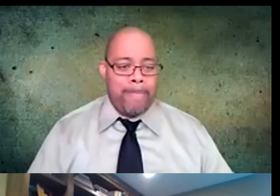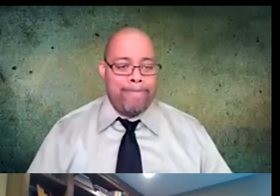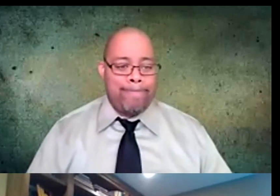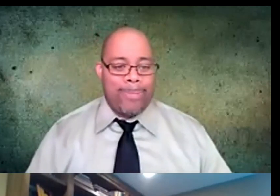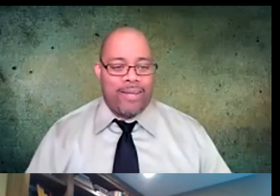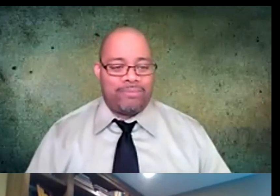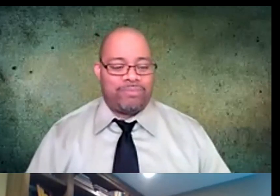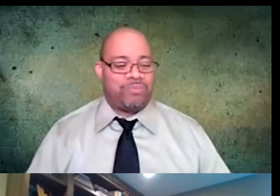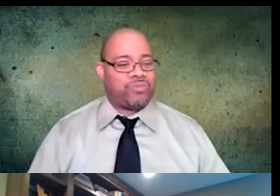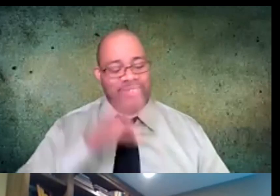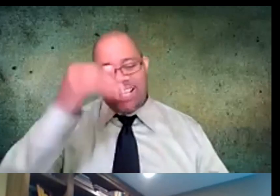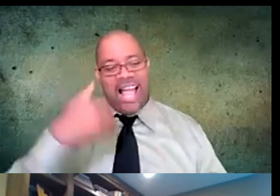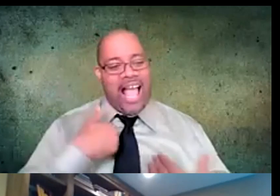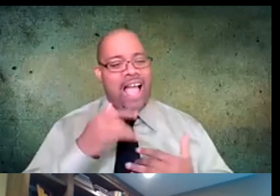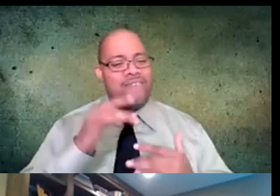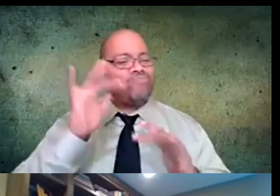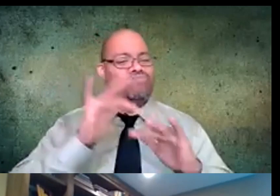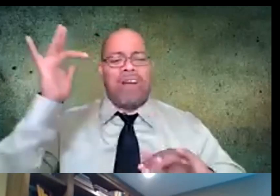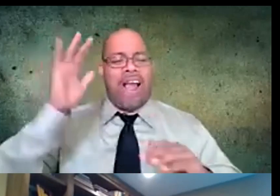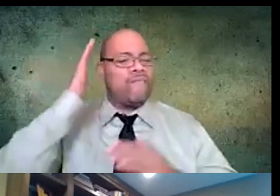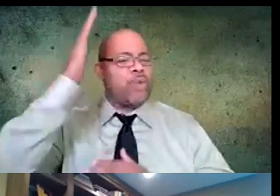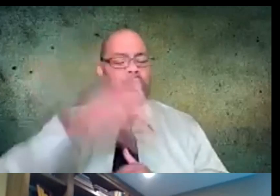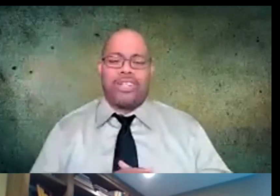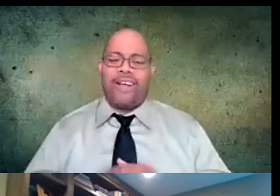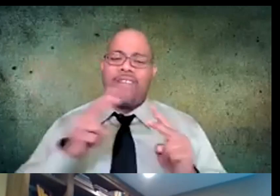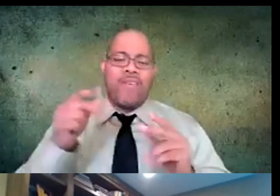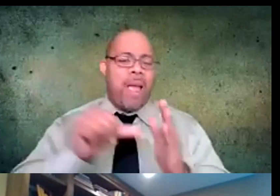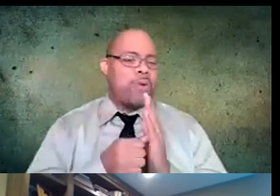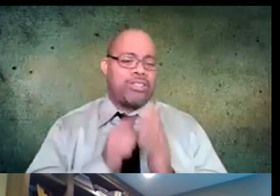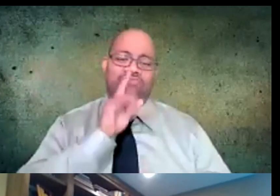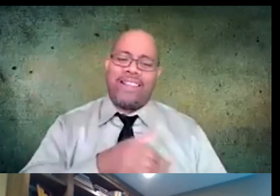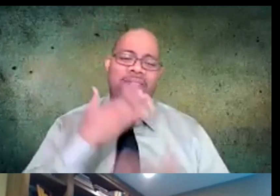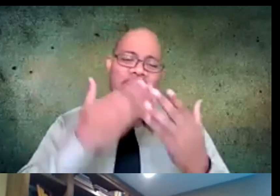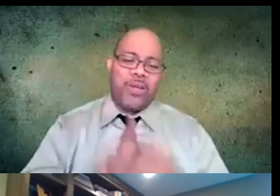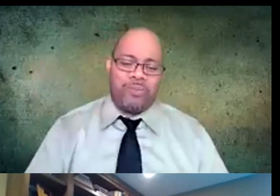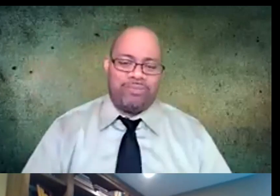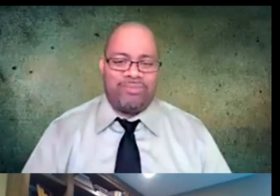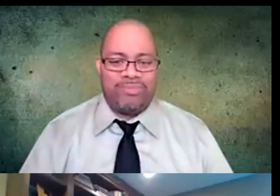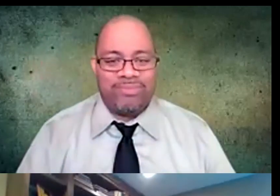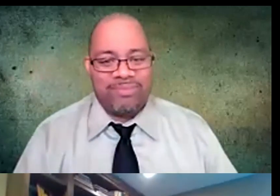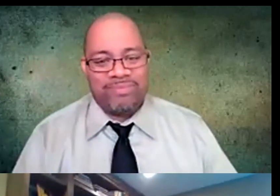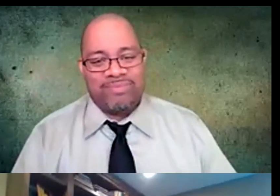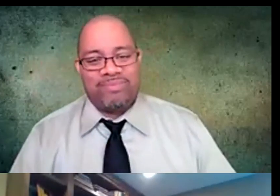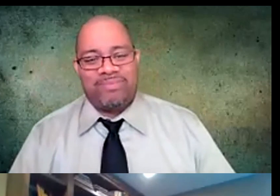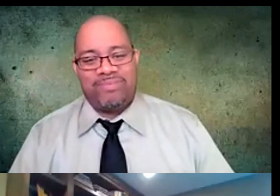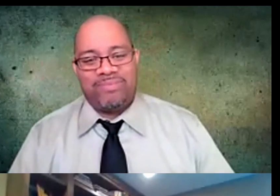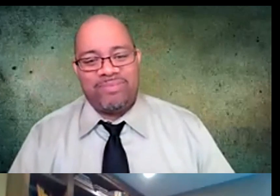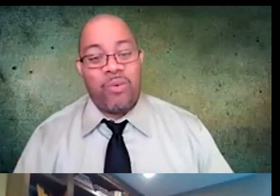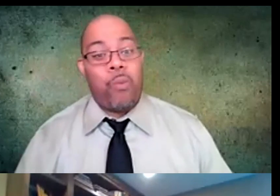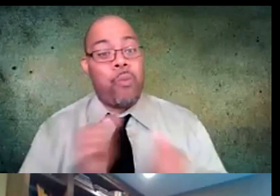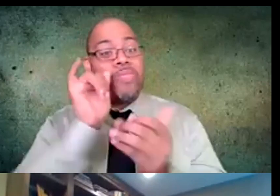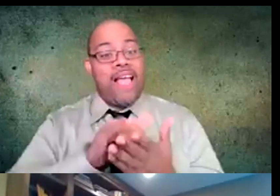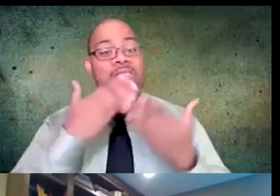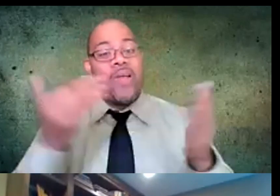You know, you guys have a bright future, very, very impressive, really. Thank you. Thank you so much. So with that, I say thank you